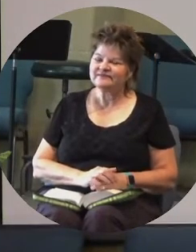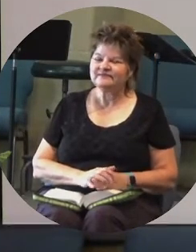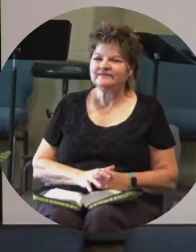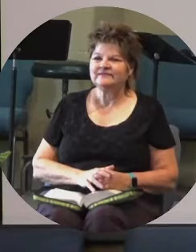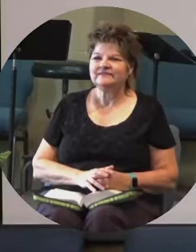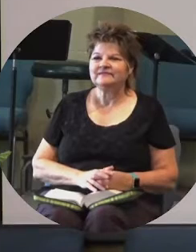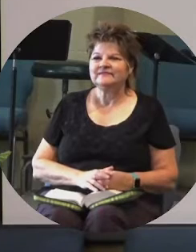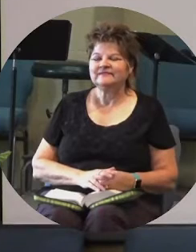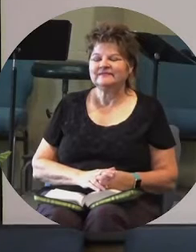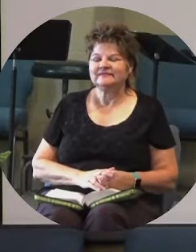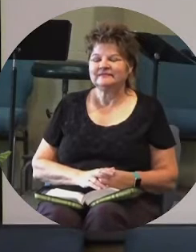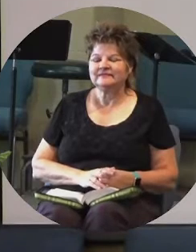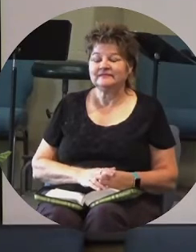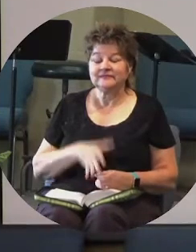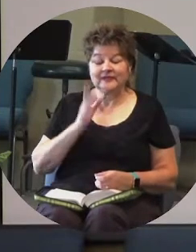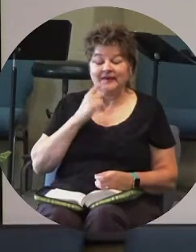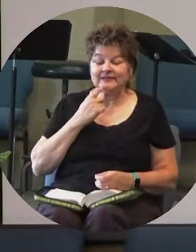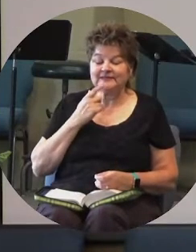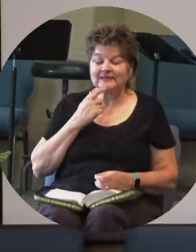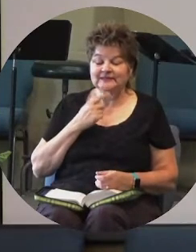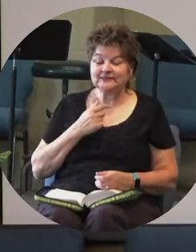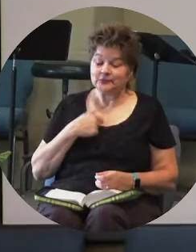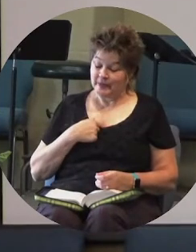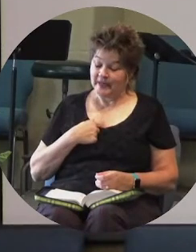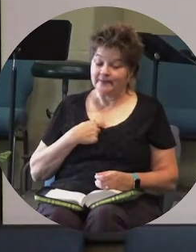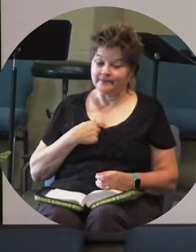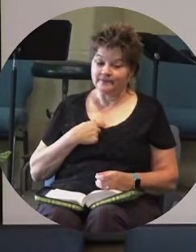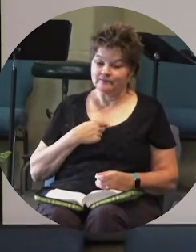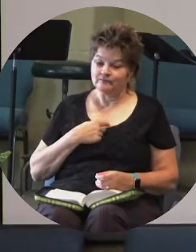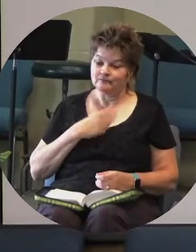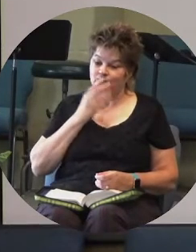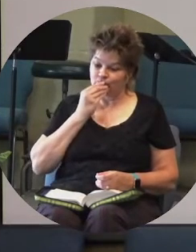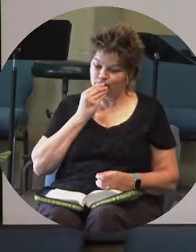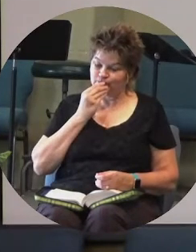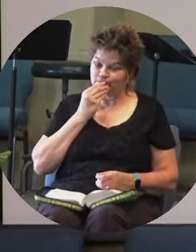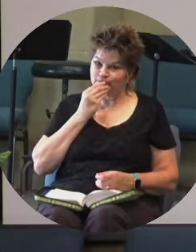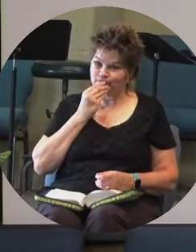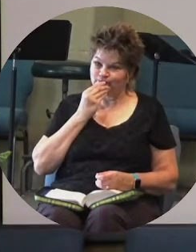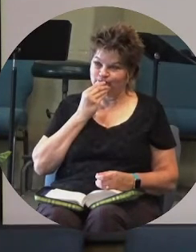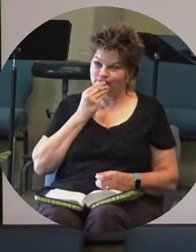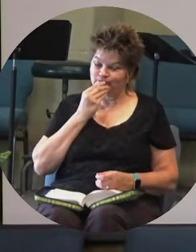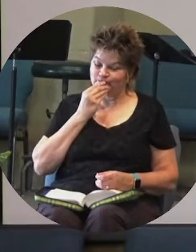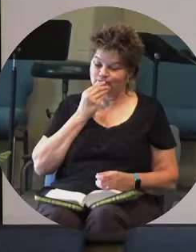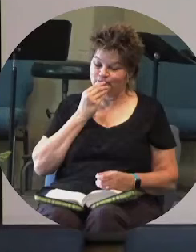It's like, you know, and God just says, he says to me, shh.